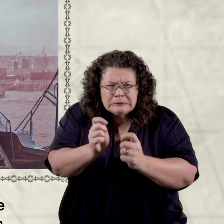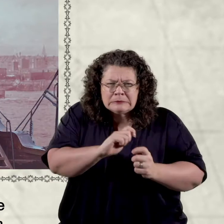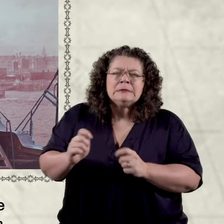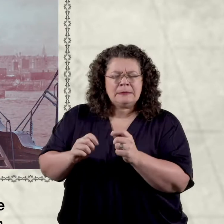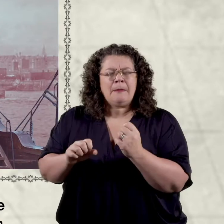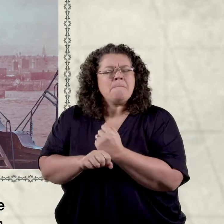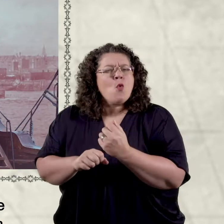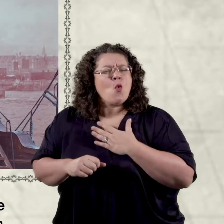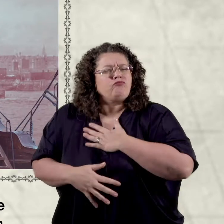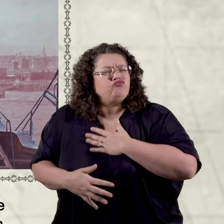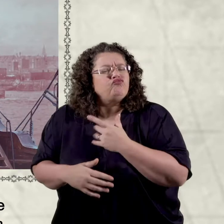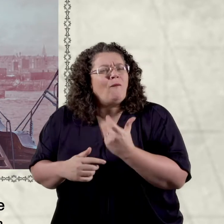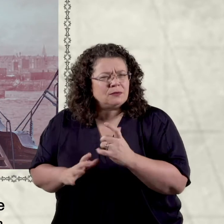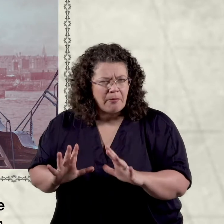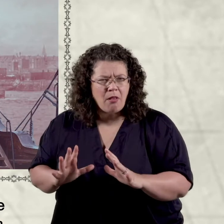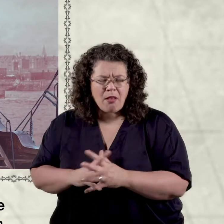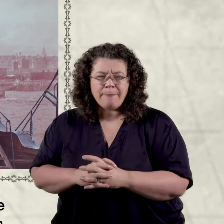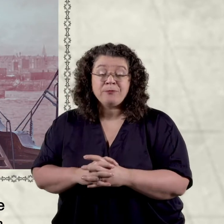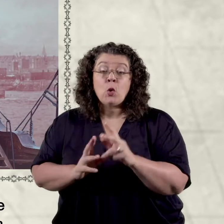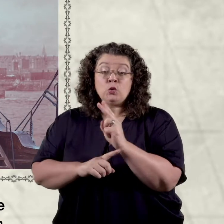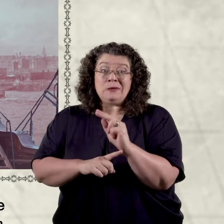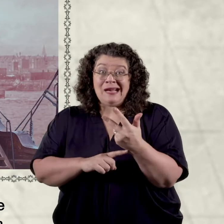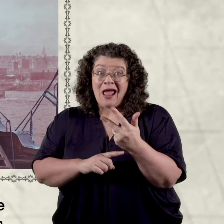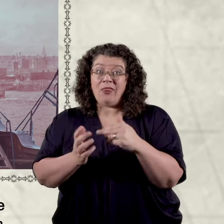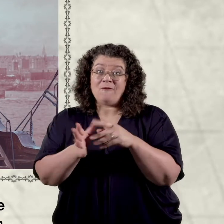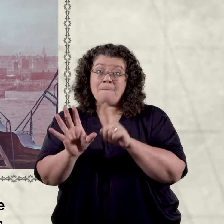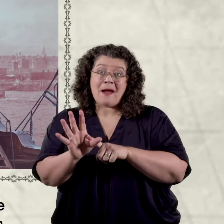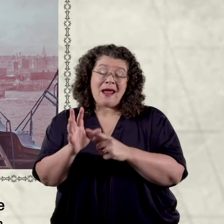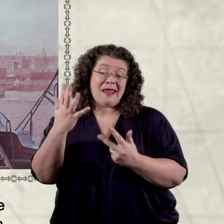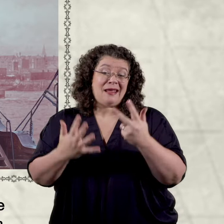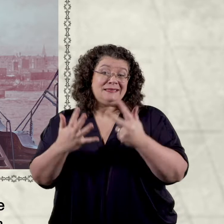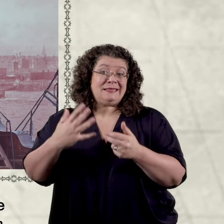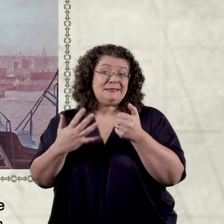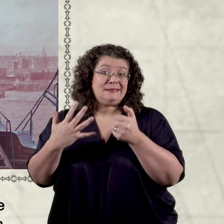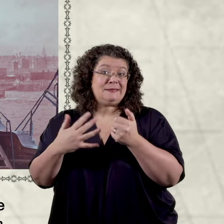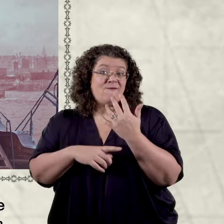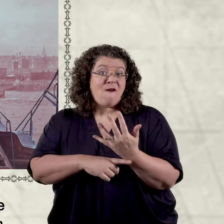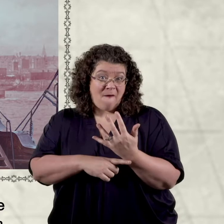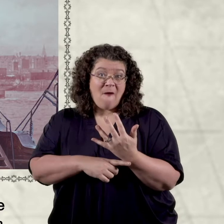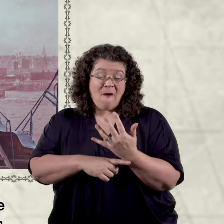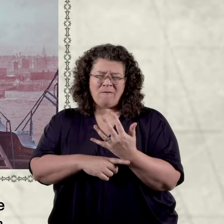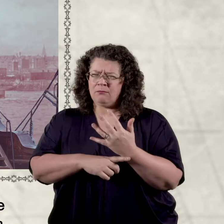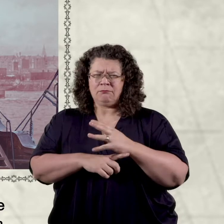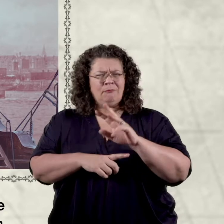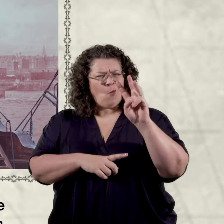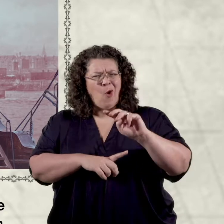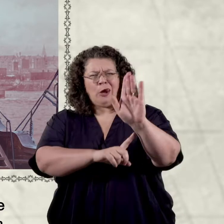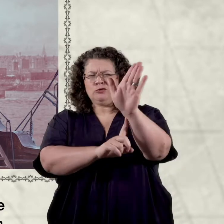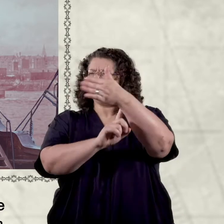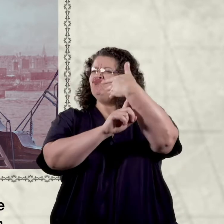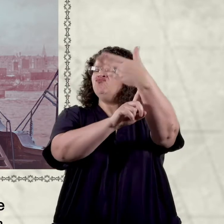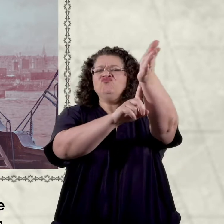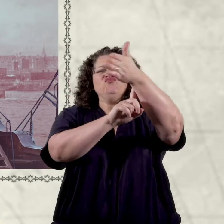So finally, on the 28th of May 1865, the Welsh flag was hoisted aloft the